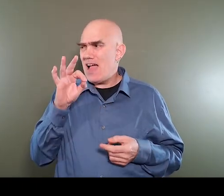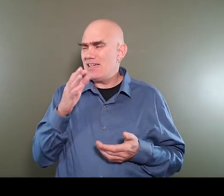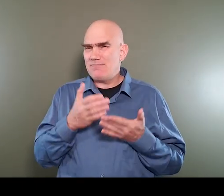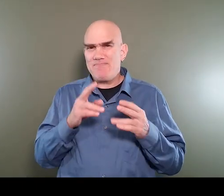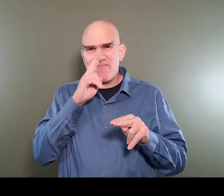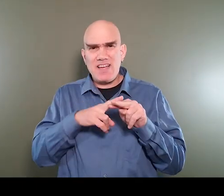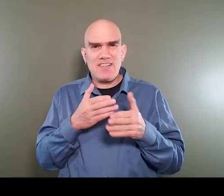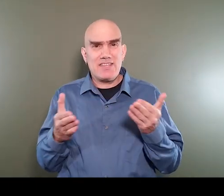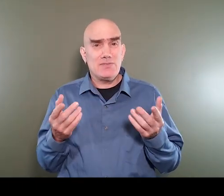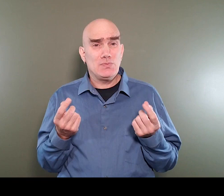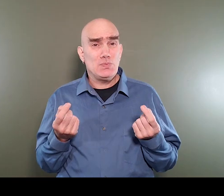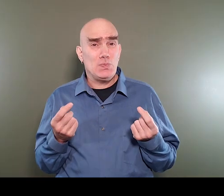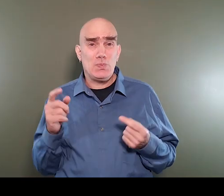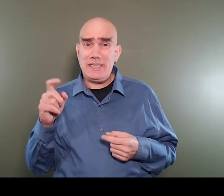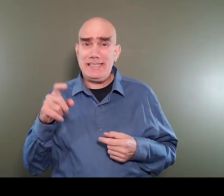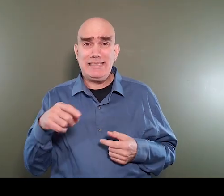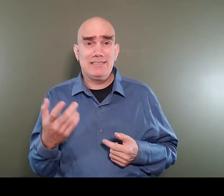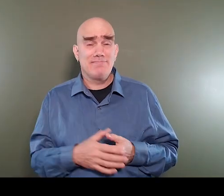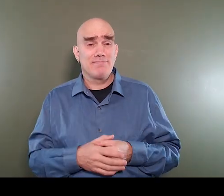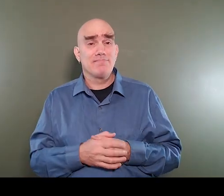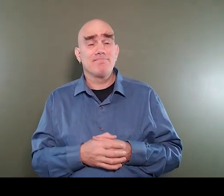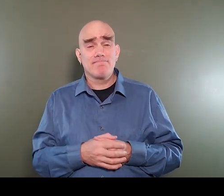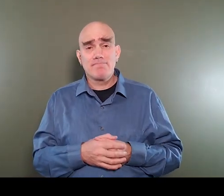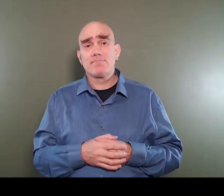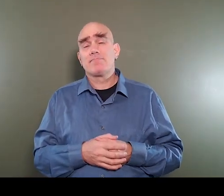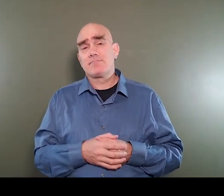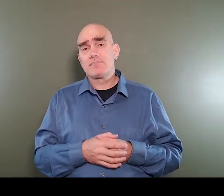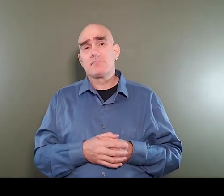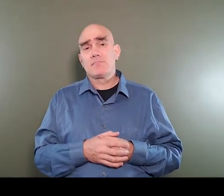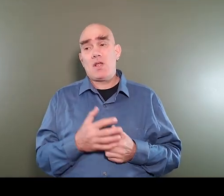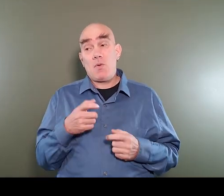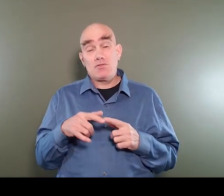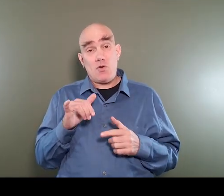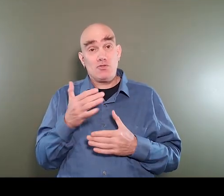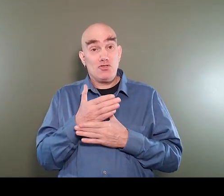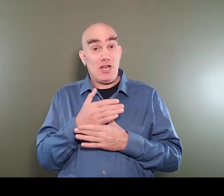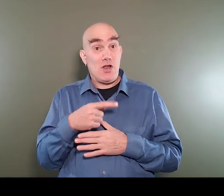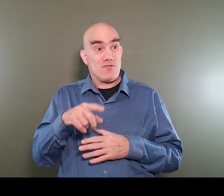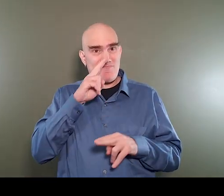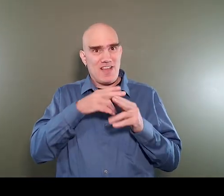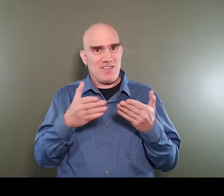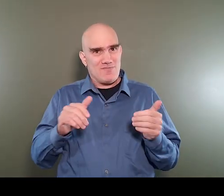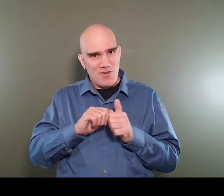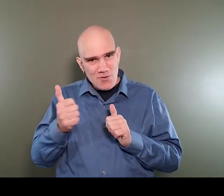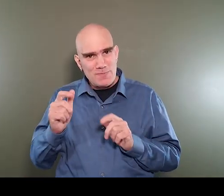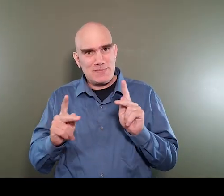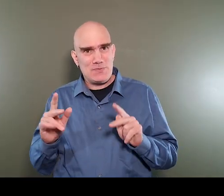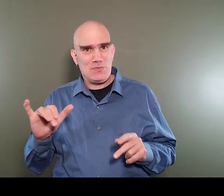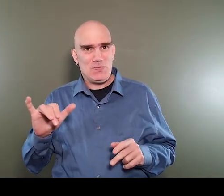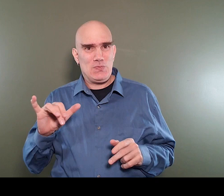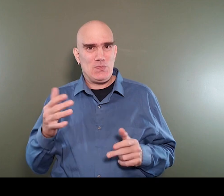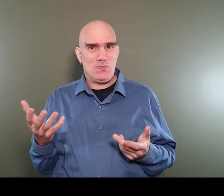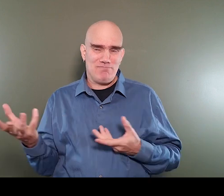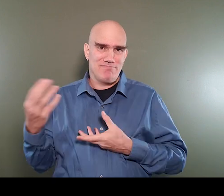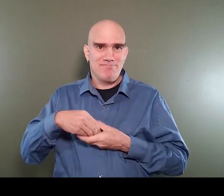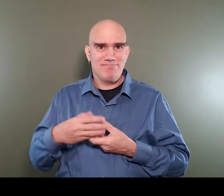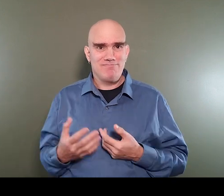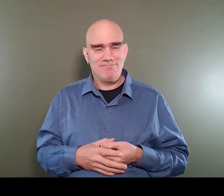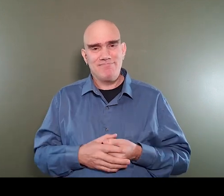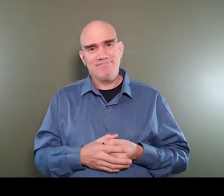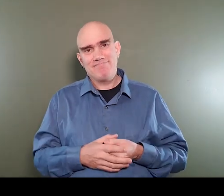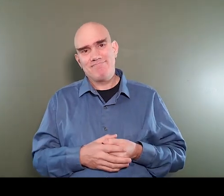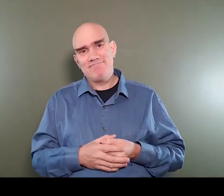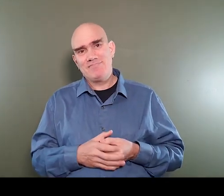found that I needed to find some fun things to do. And I wanted to share those